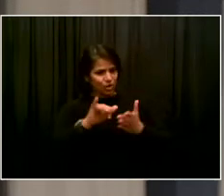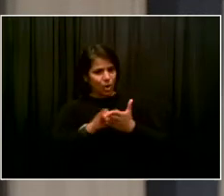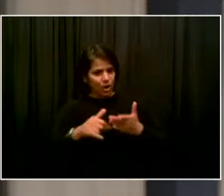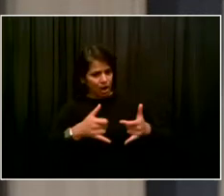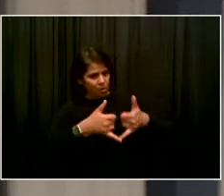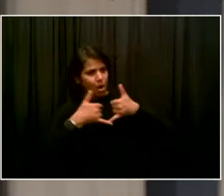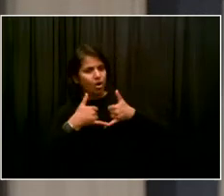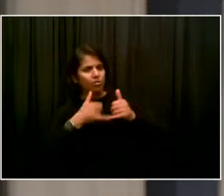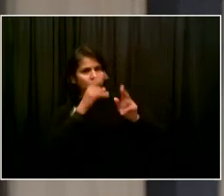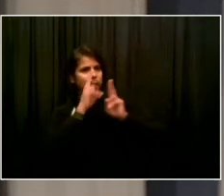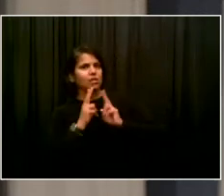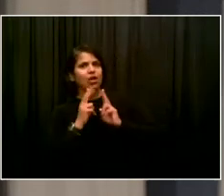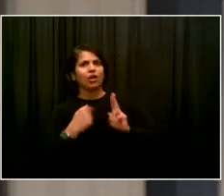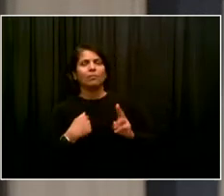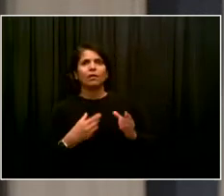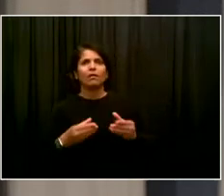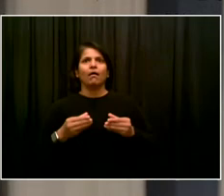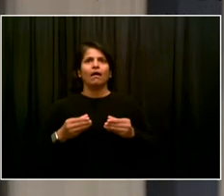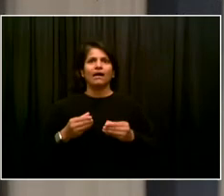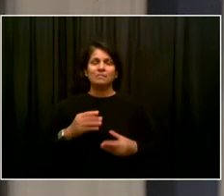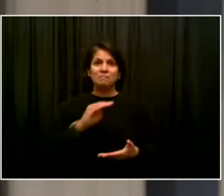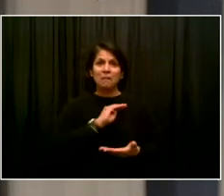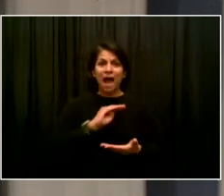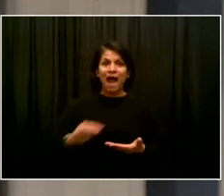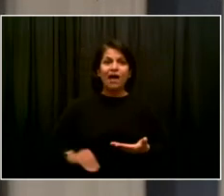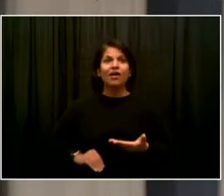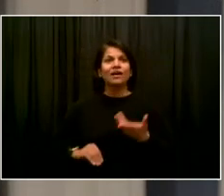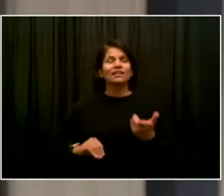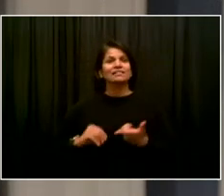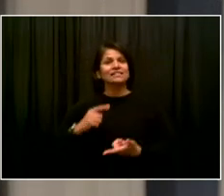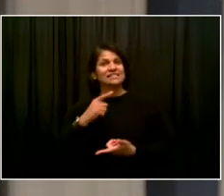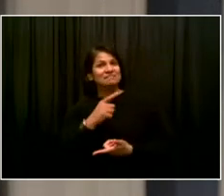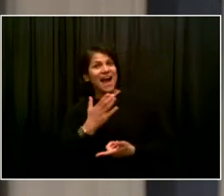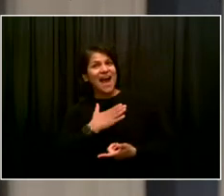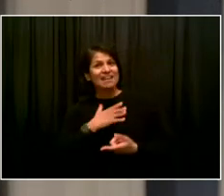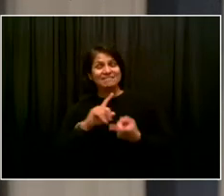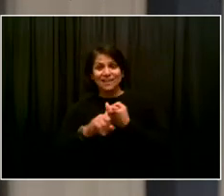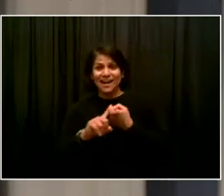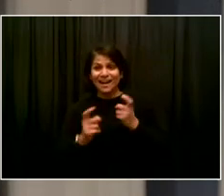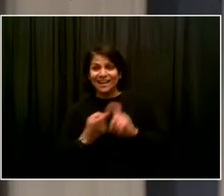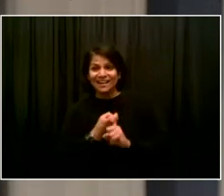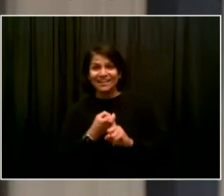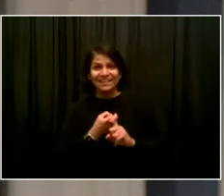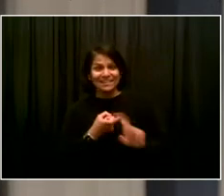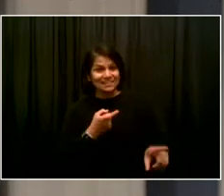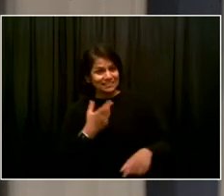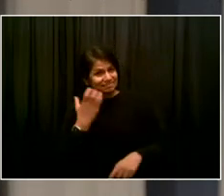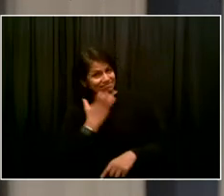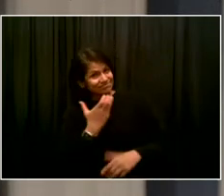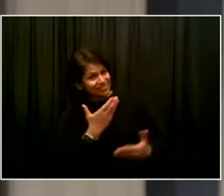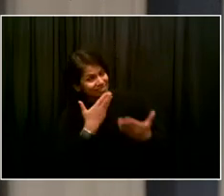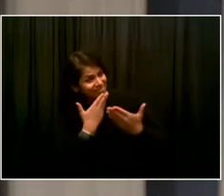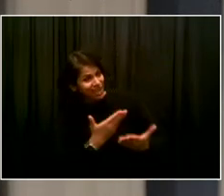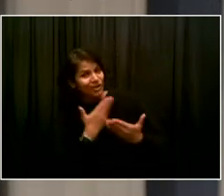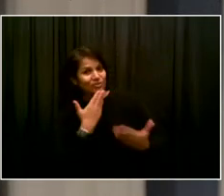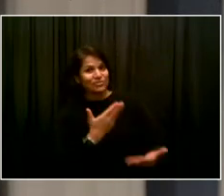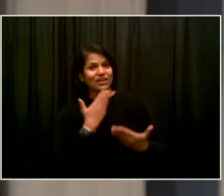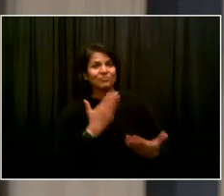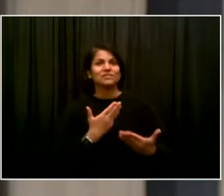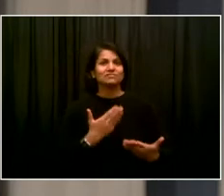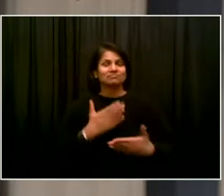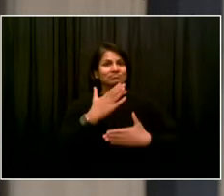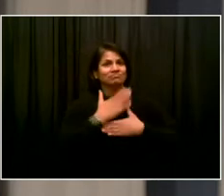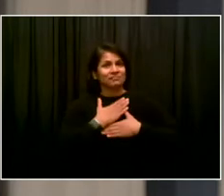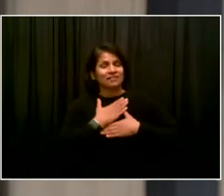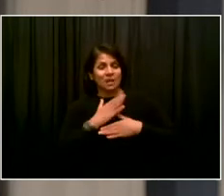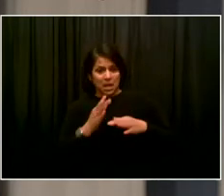mayor of the city of New York as a friend. Thank you, brother. This means the world to me. And thank you.